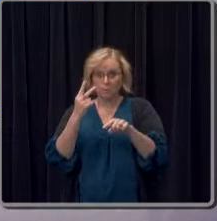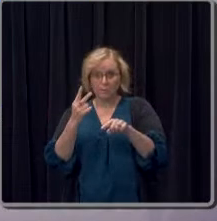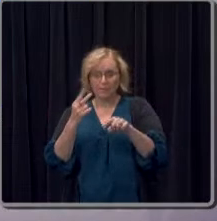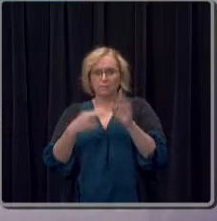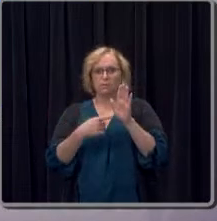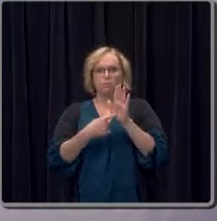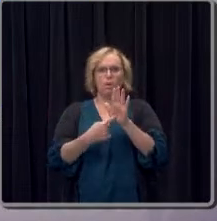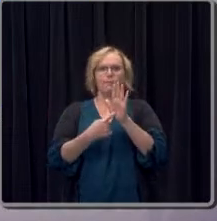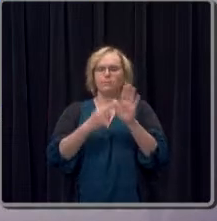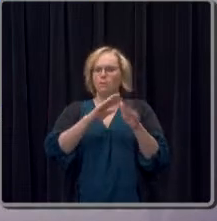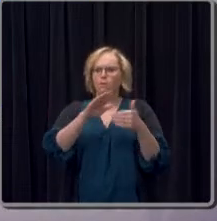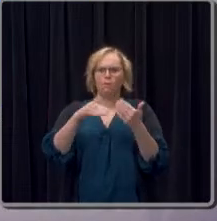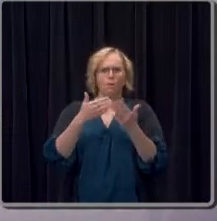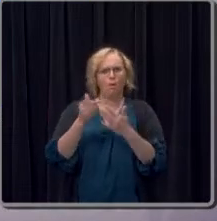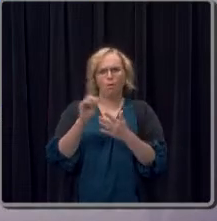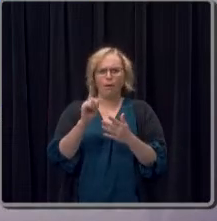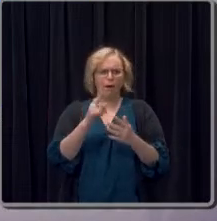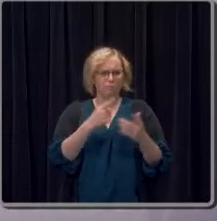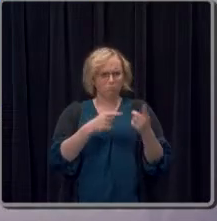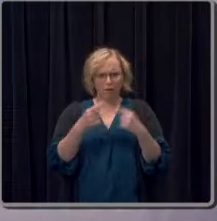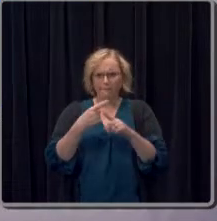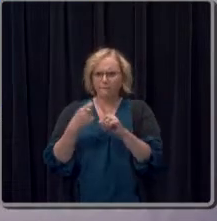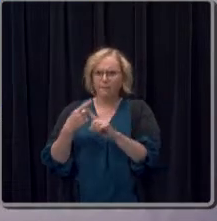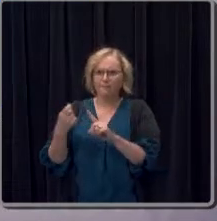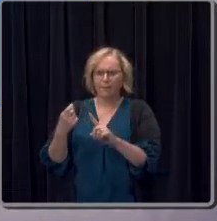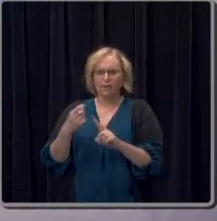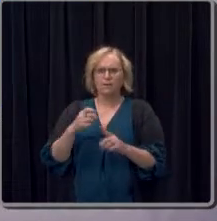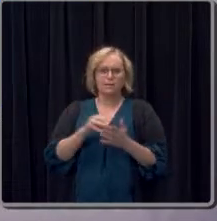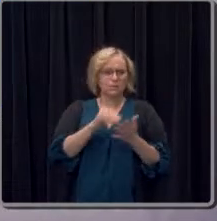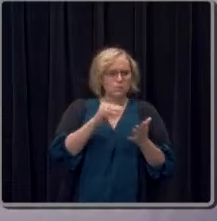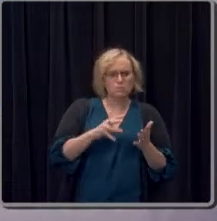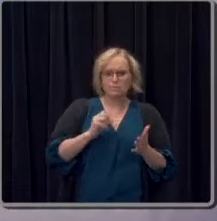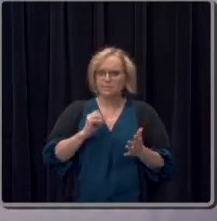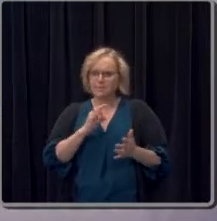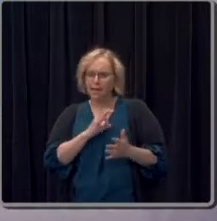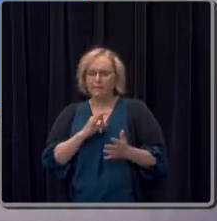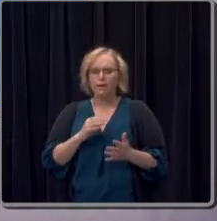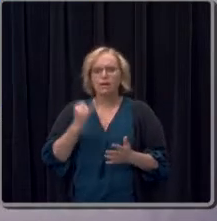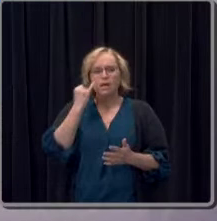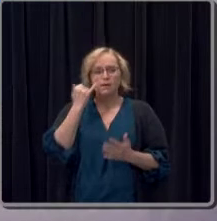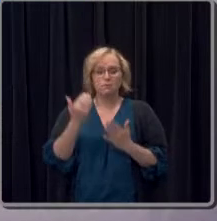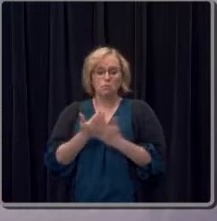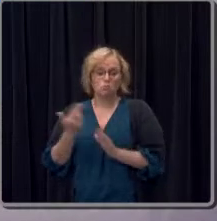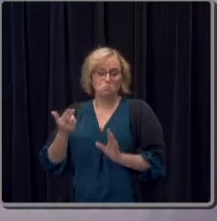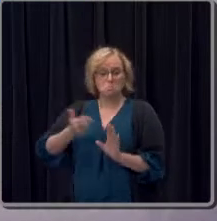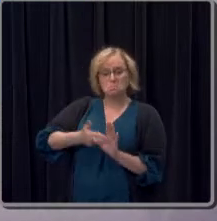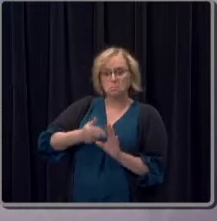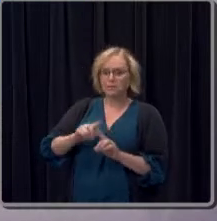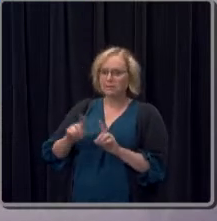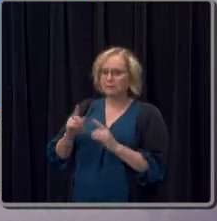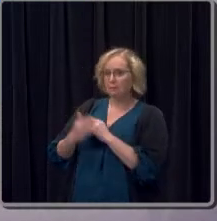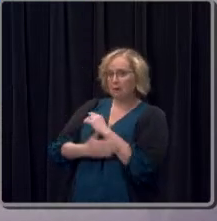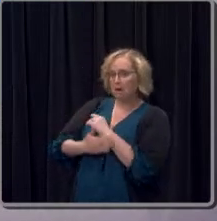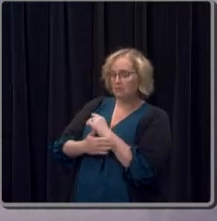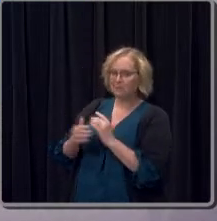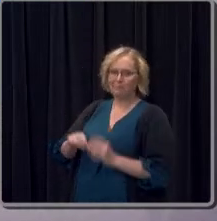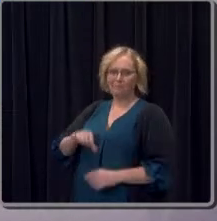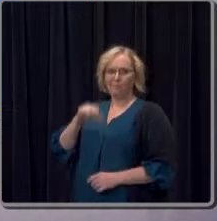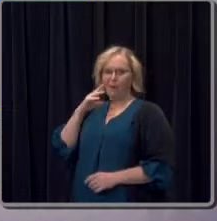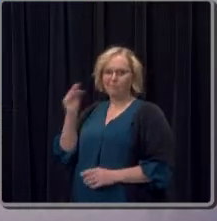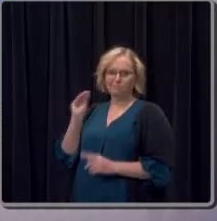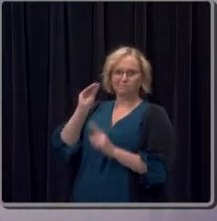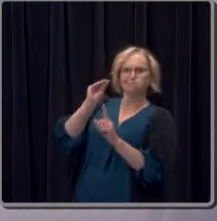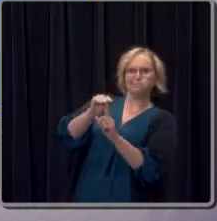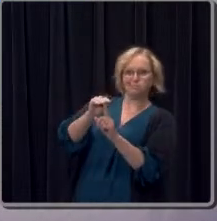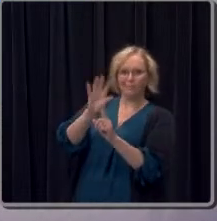our staff and the students. And so anytime we have someone that's new from a different country, they are really proud to be able to put it up on this